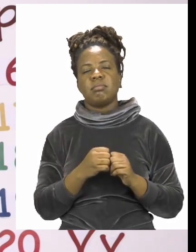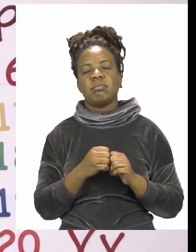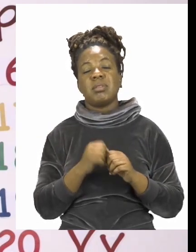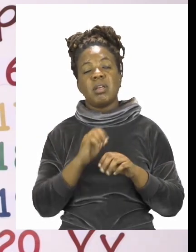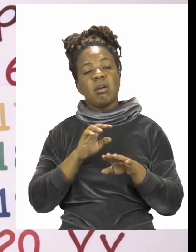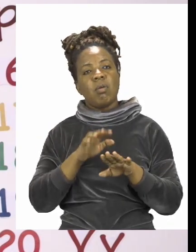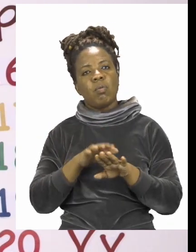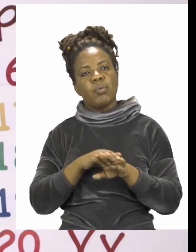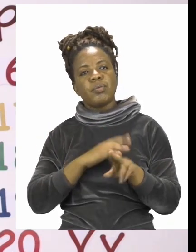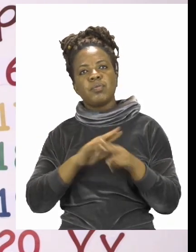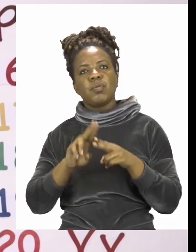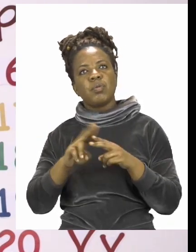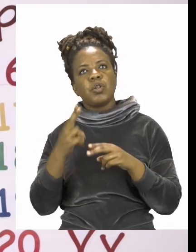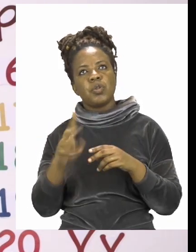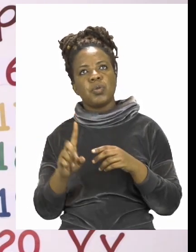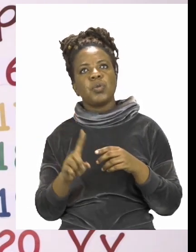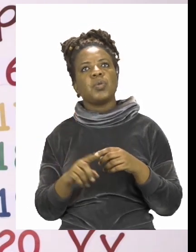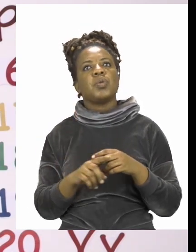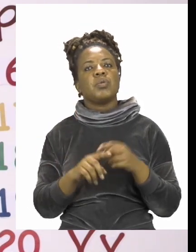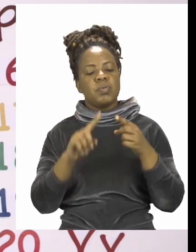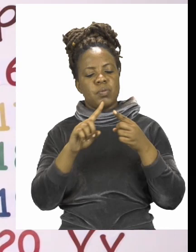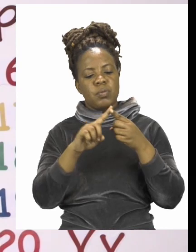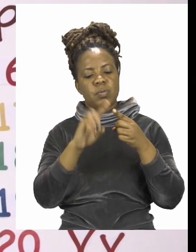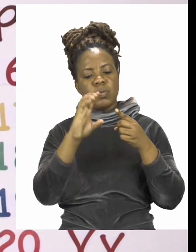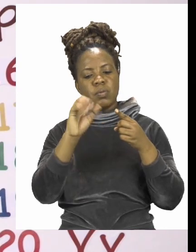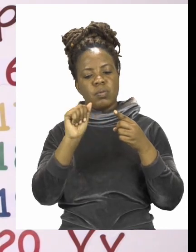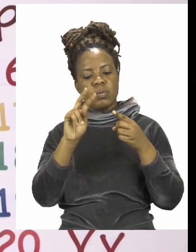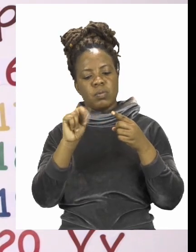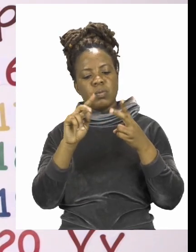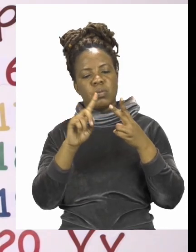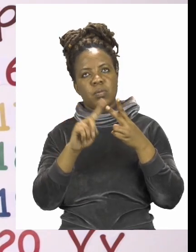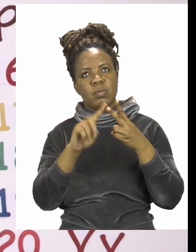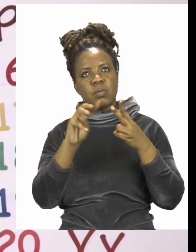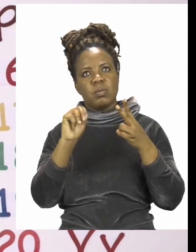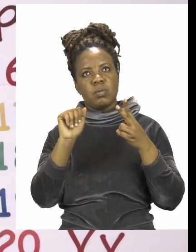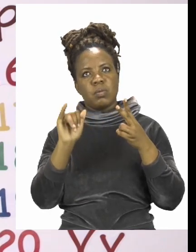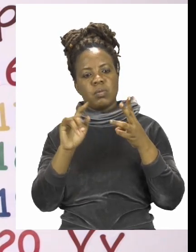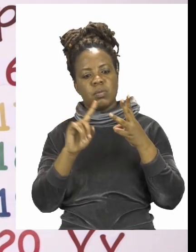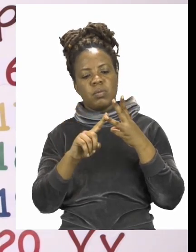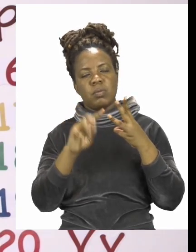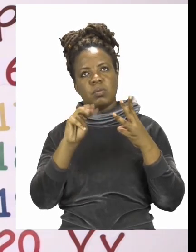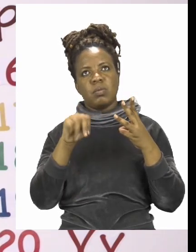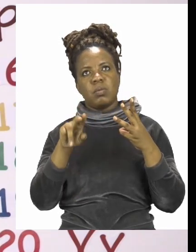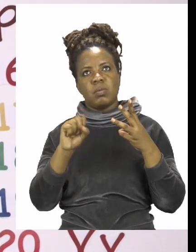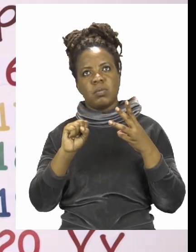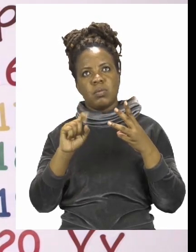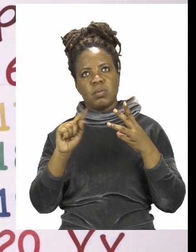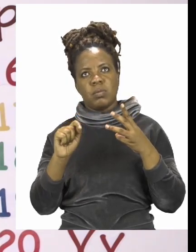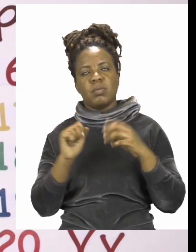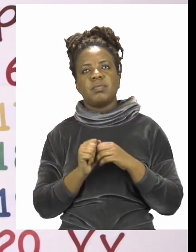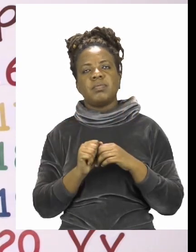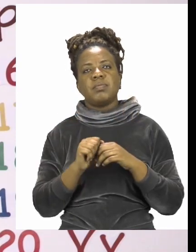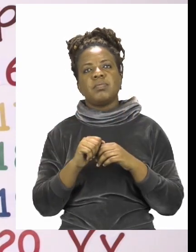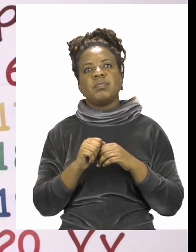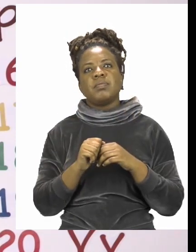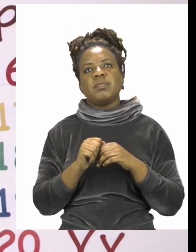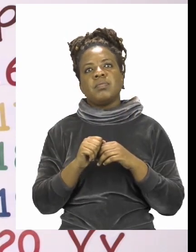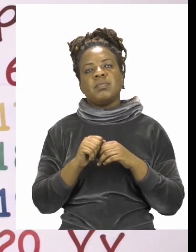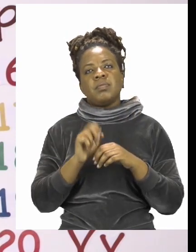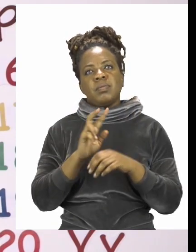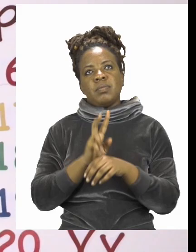the 3 models, which one will best fit. And I'll see you soon after the advert break.